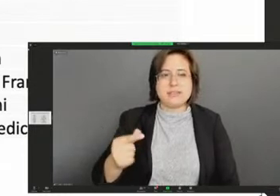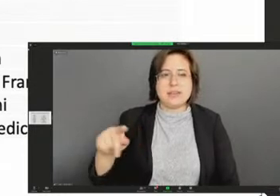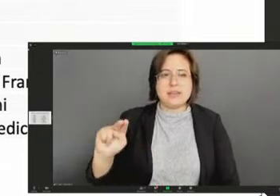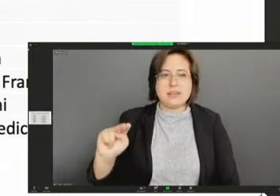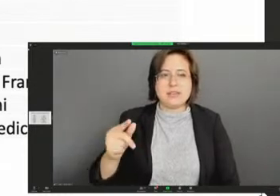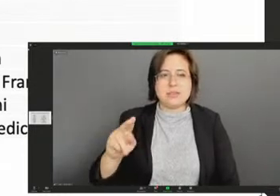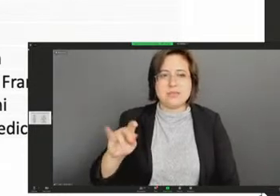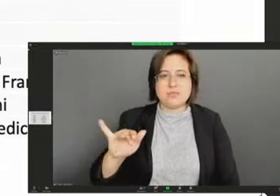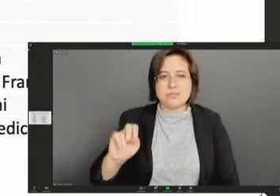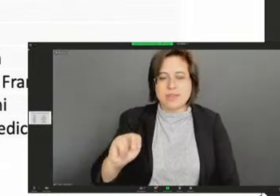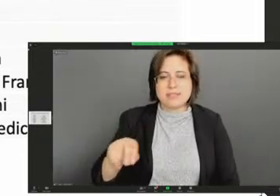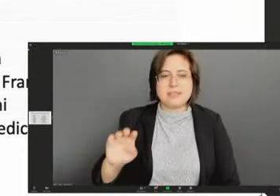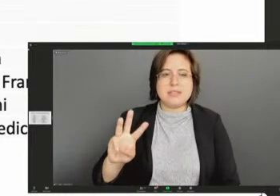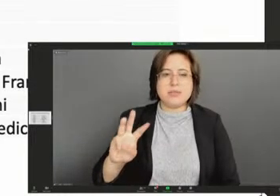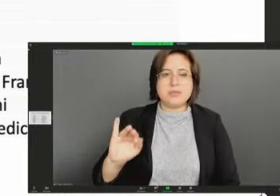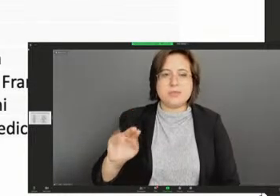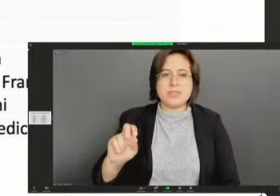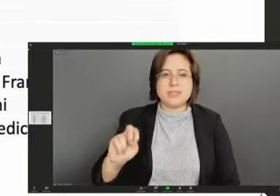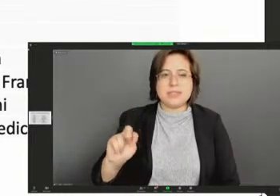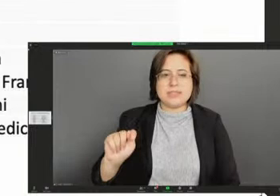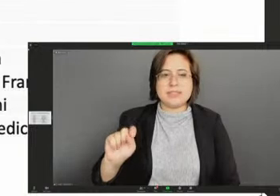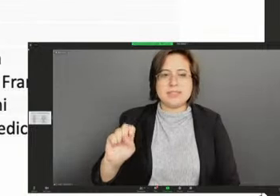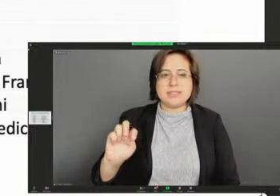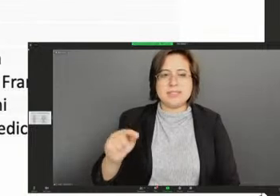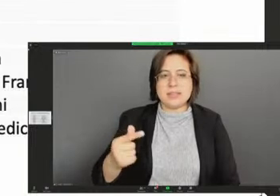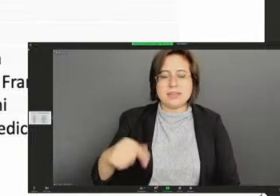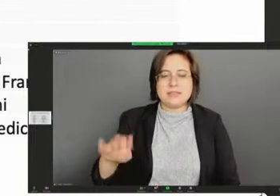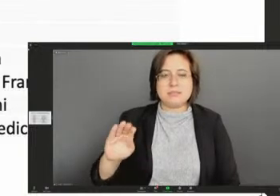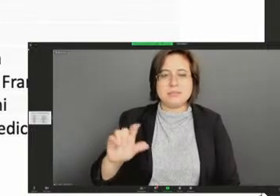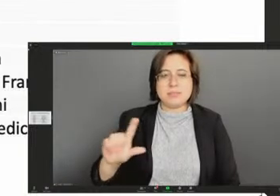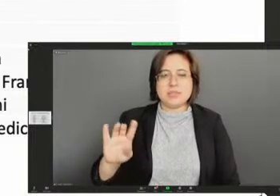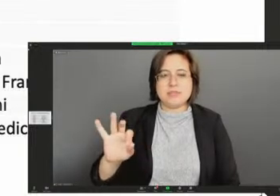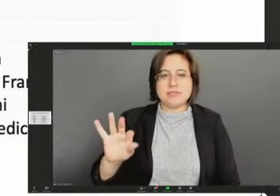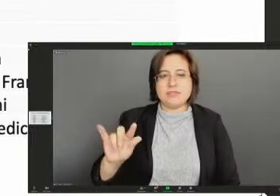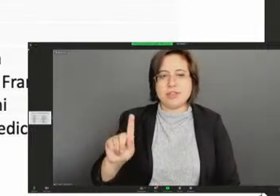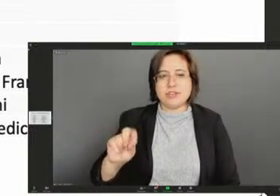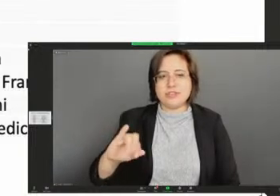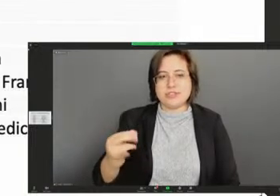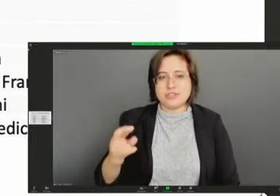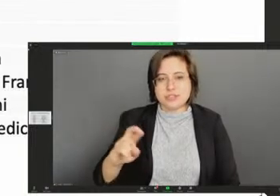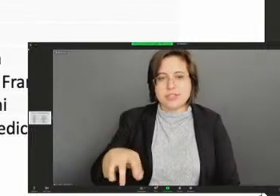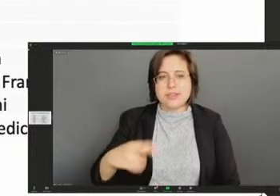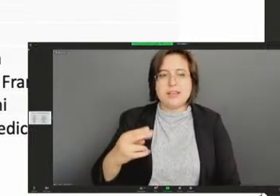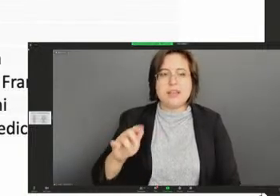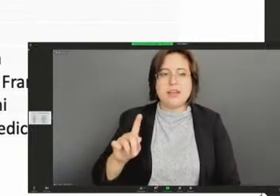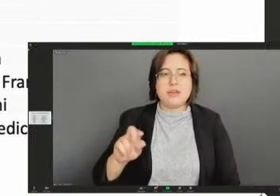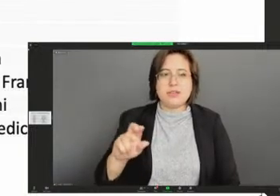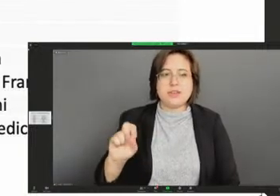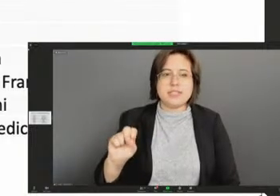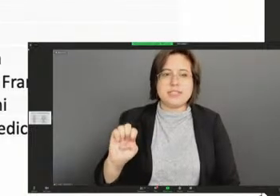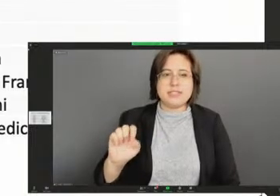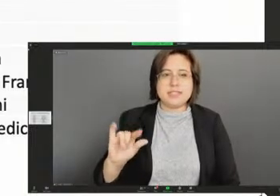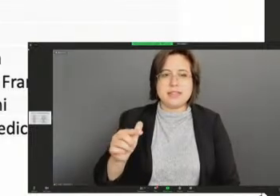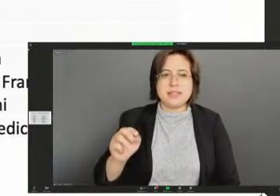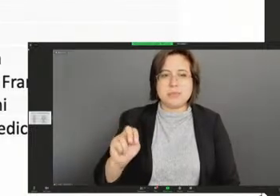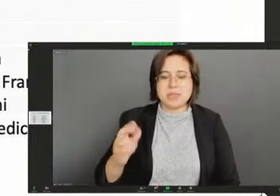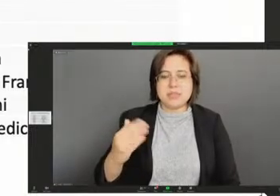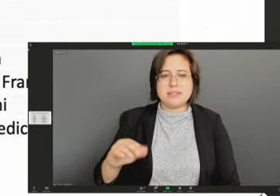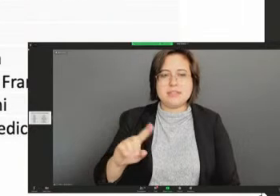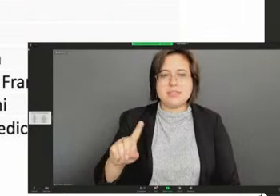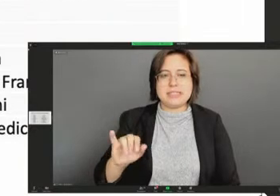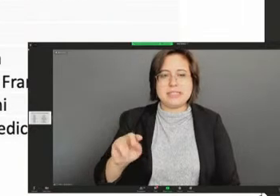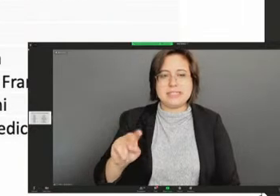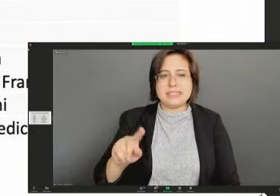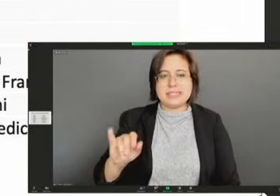Han, Bill Fletcher, Hilary Seligman, Zinzibeli, and Kamara Jones. We